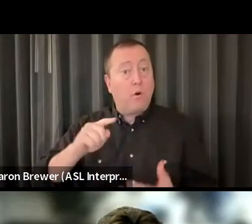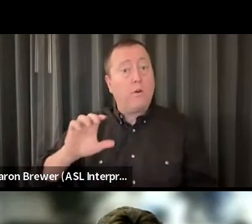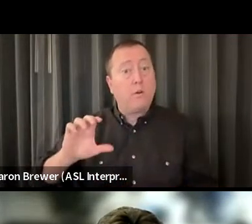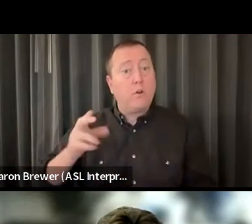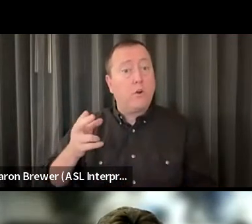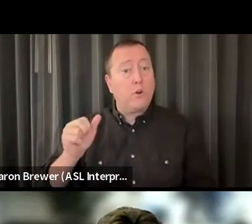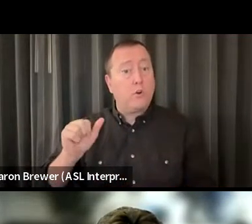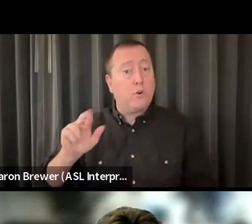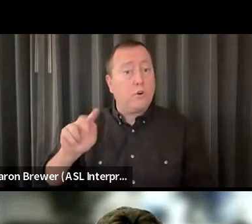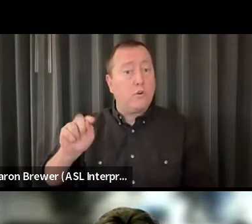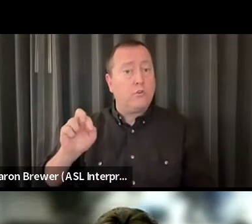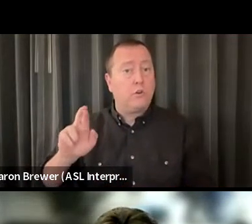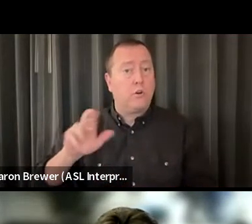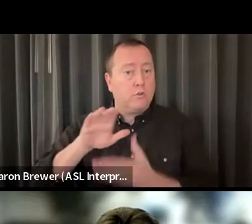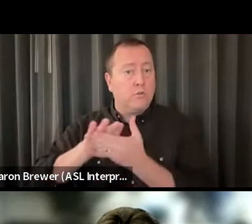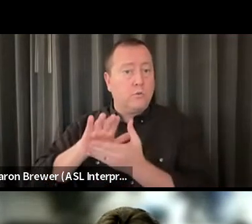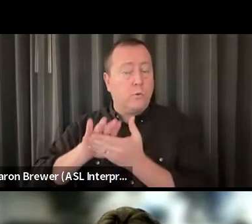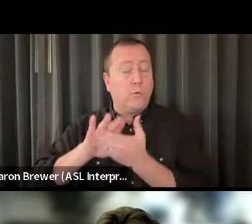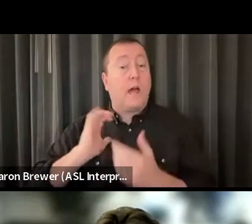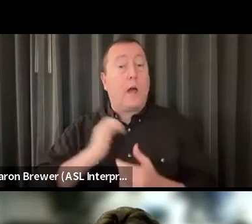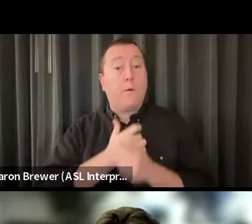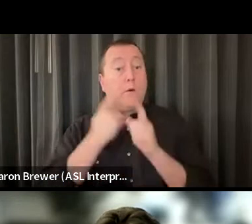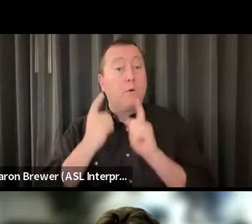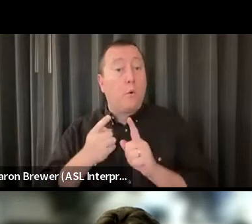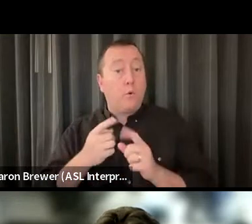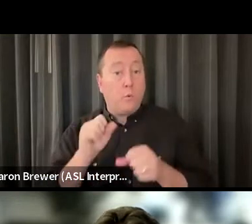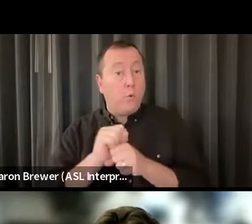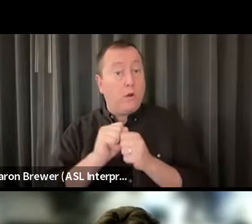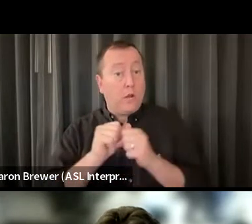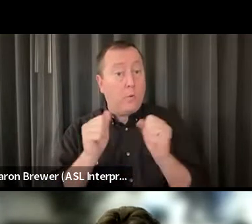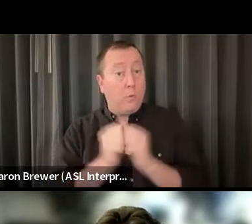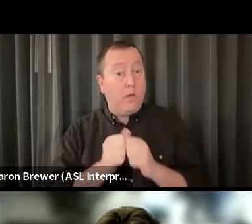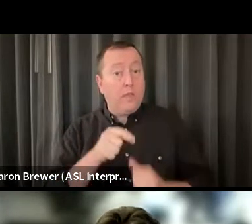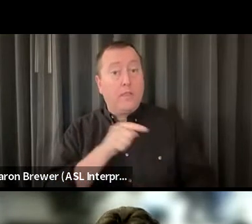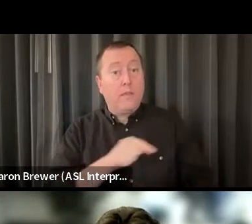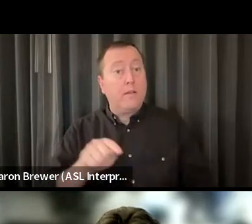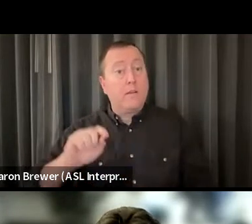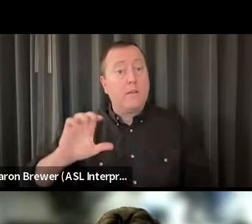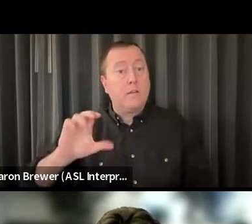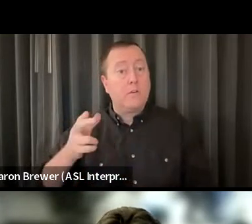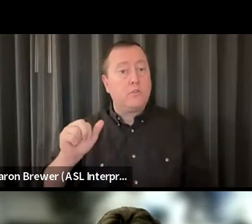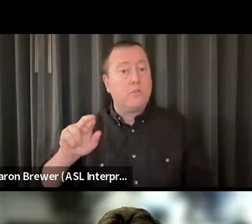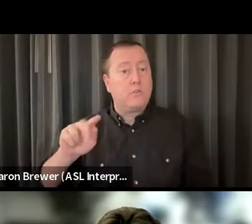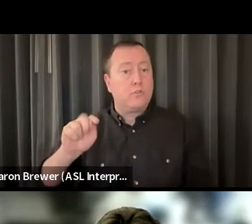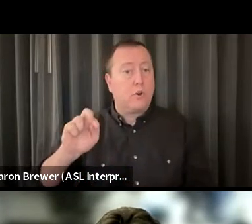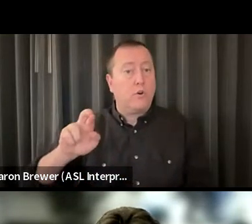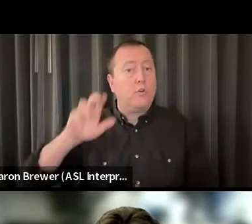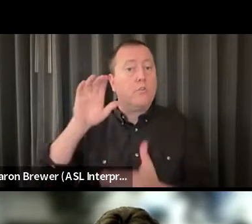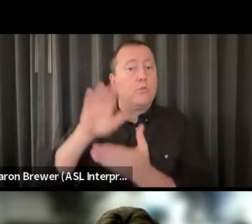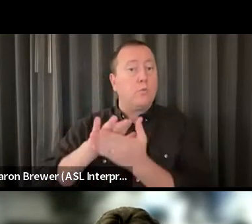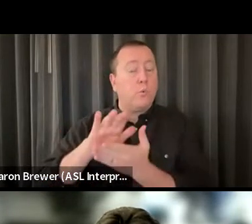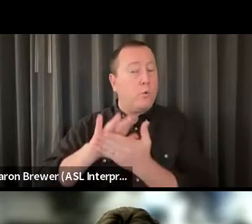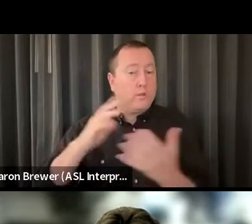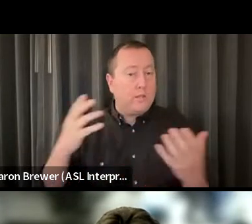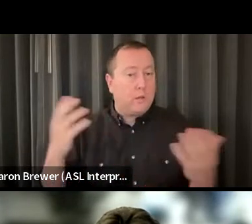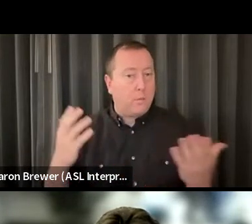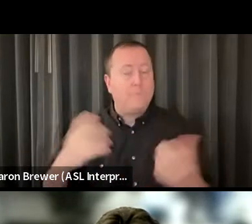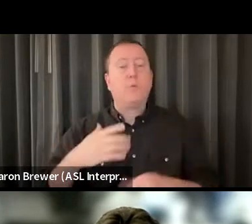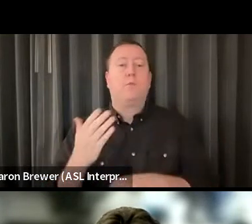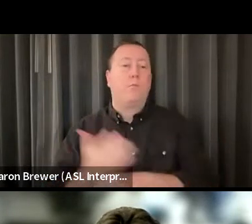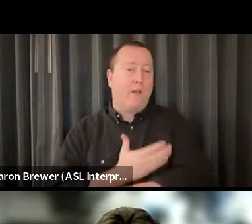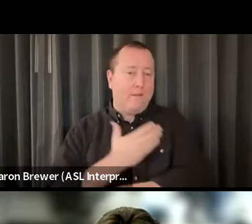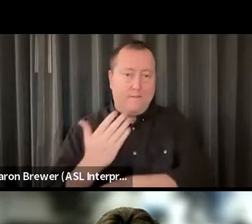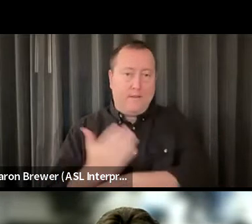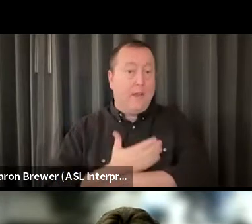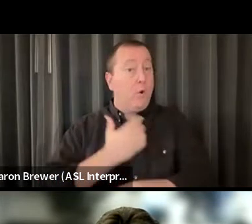The goal in working with the charter schools and the Charter School Facility Committee is to renovate or construct